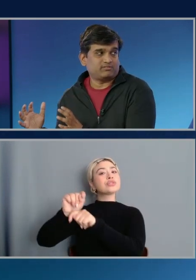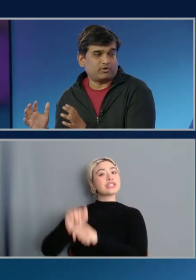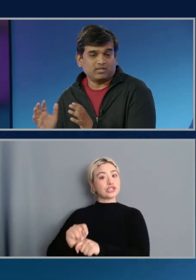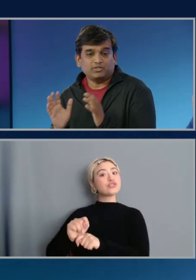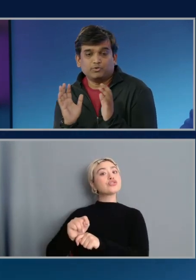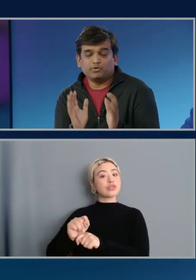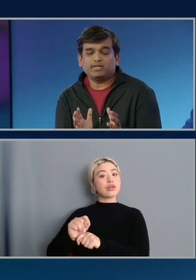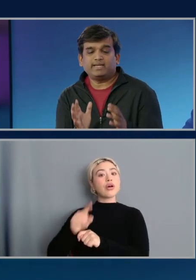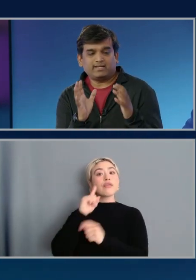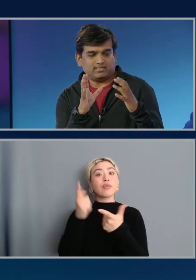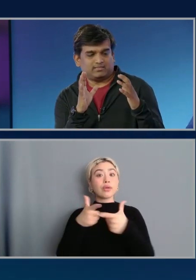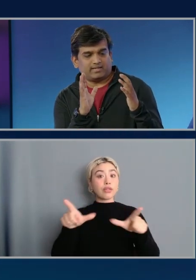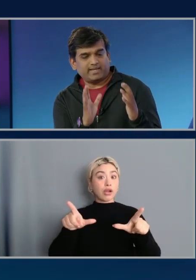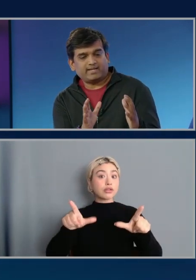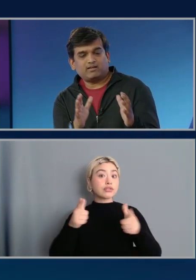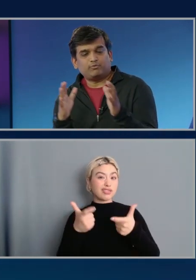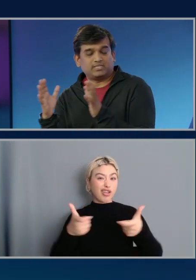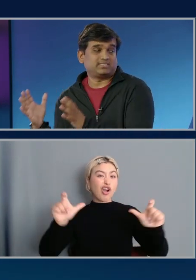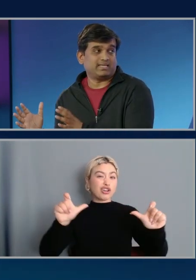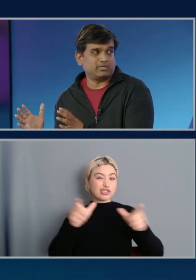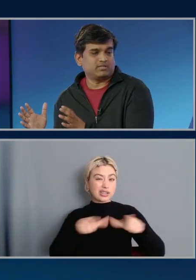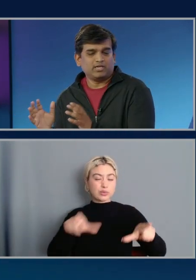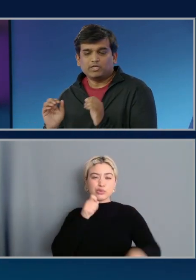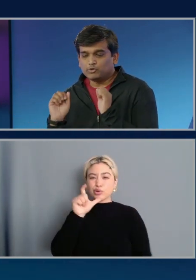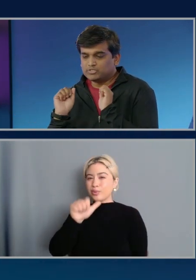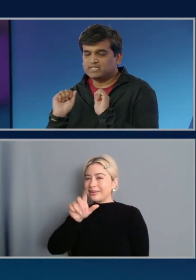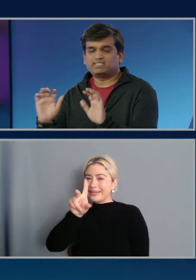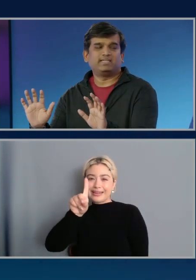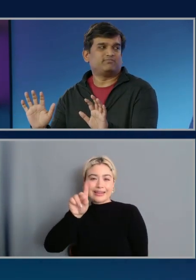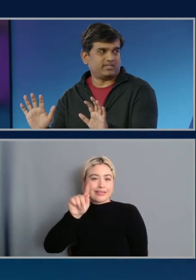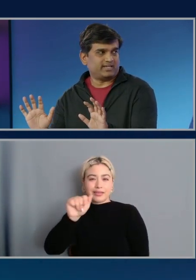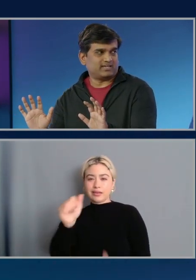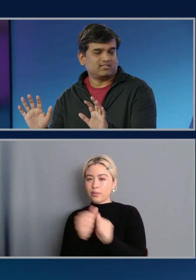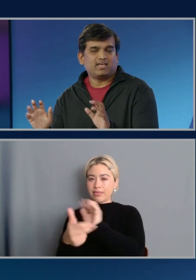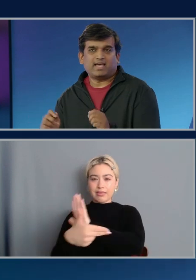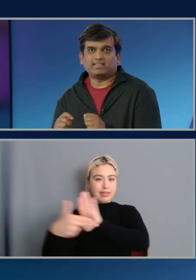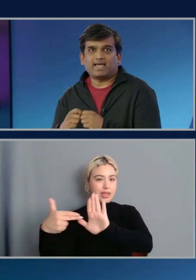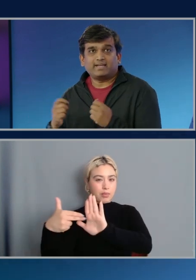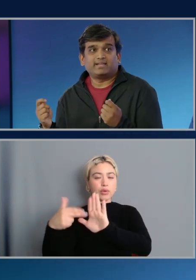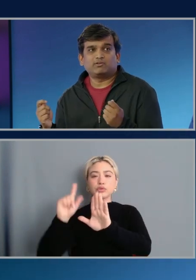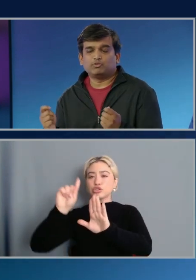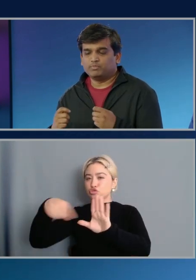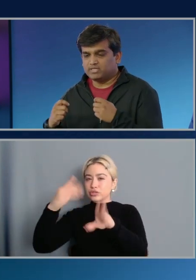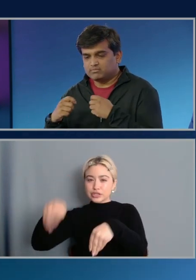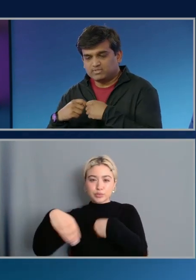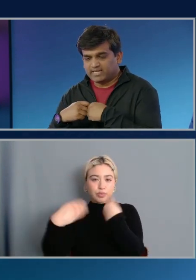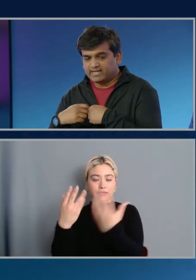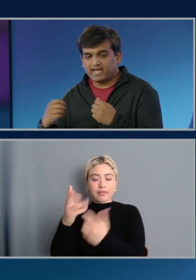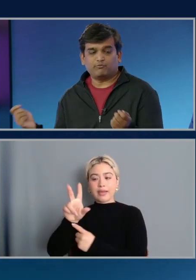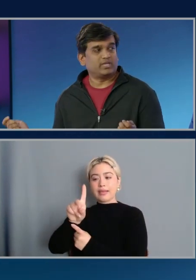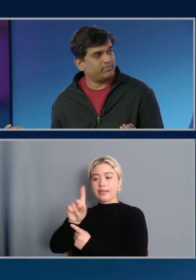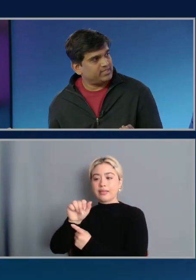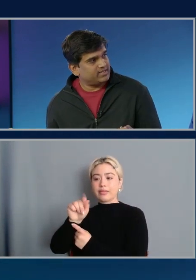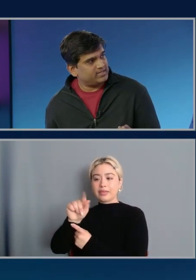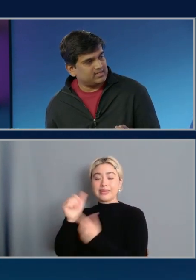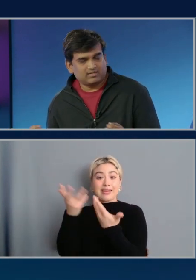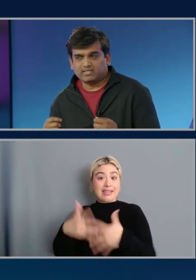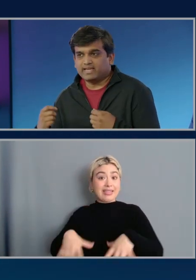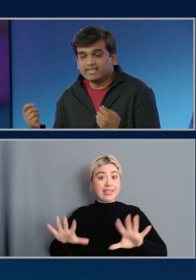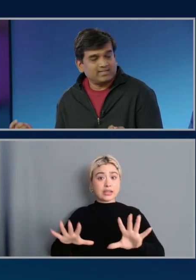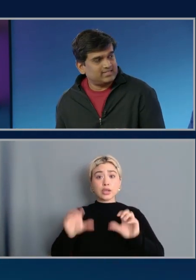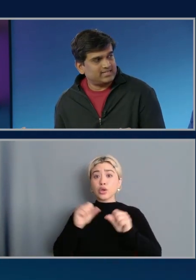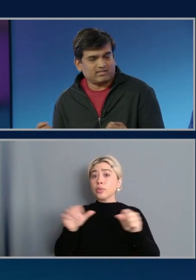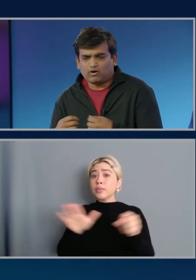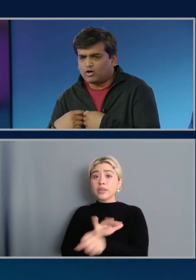large language model, you don't need the data with its label. You just give the data. Yeah. And that data could be the entire Wikipedia data,